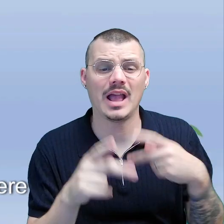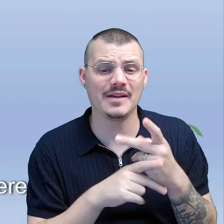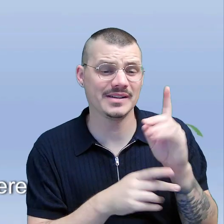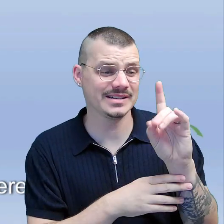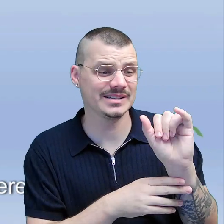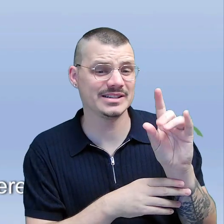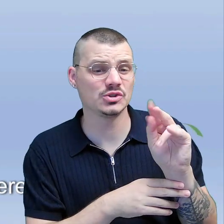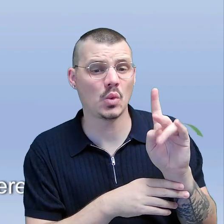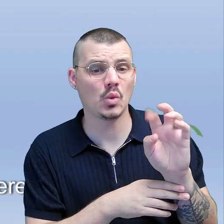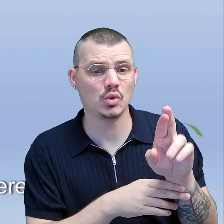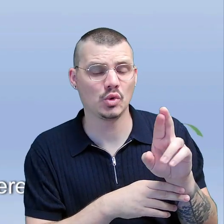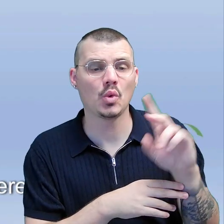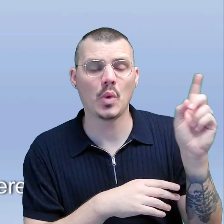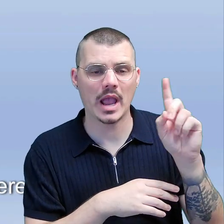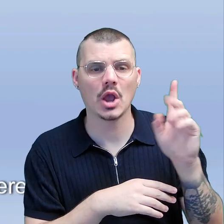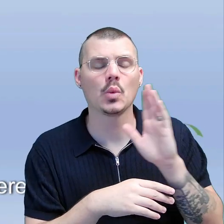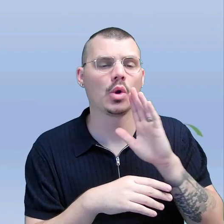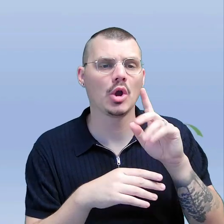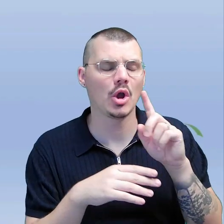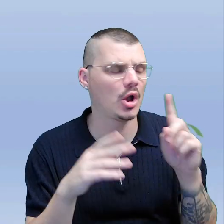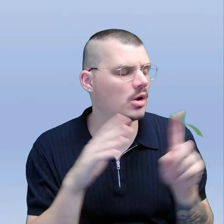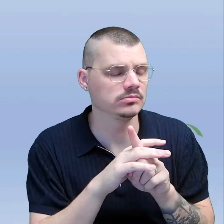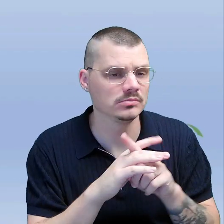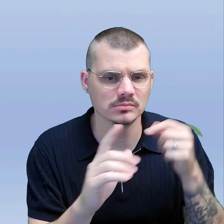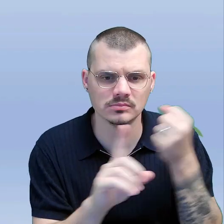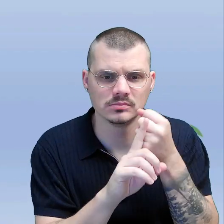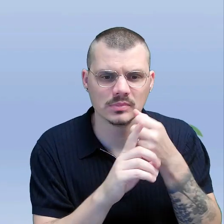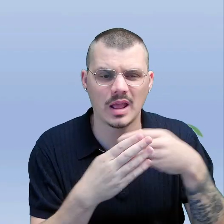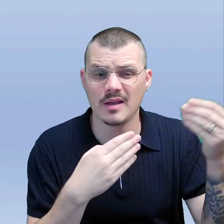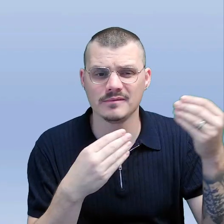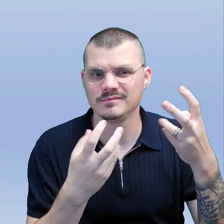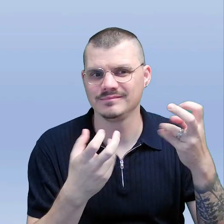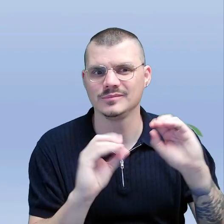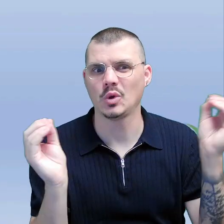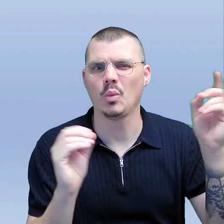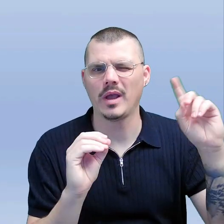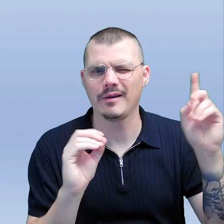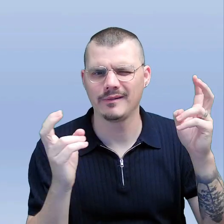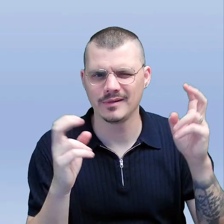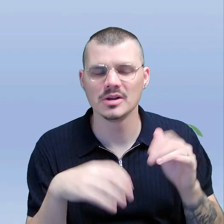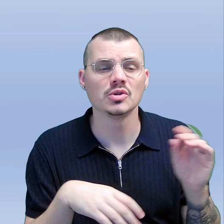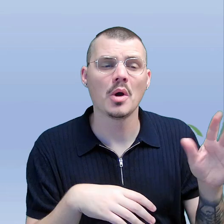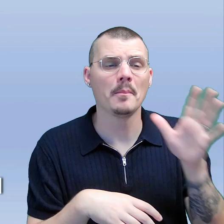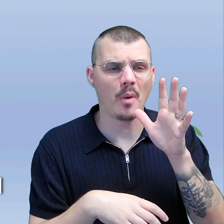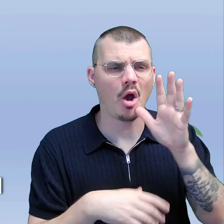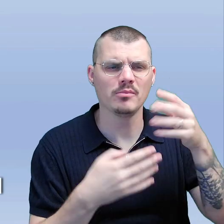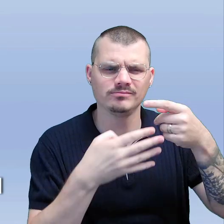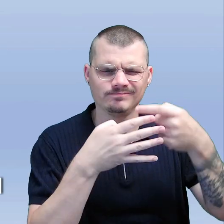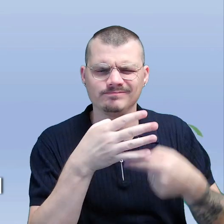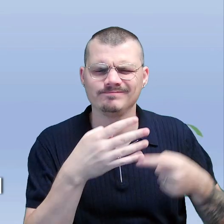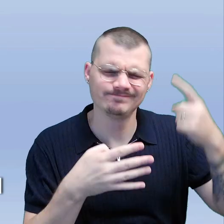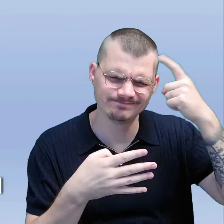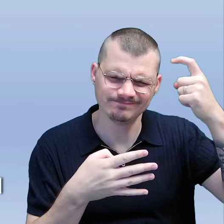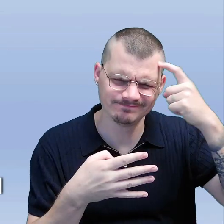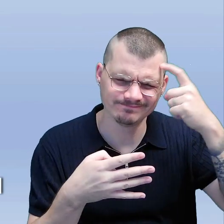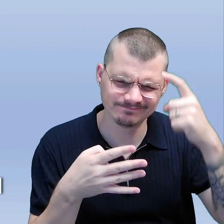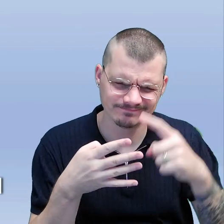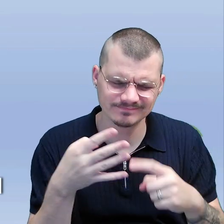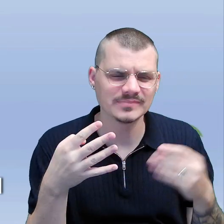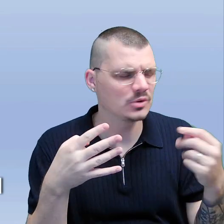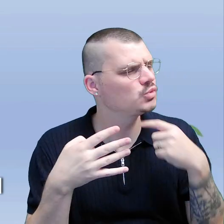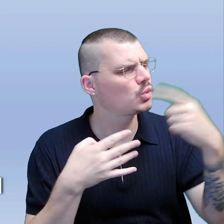disorder where spells occur out of nowhere. So those were mom's very specific speculations, and she had said to